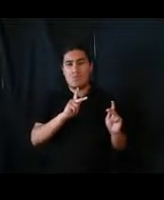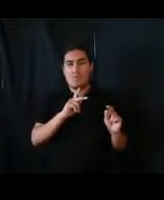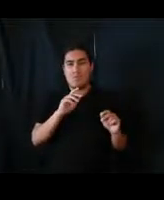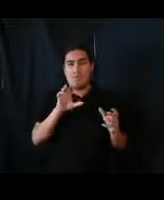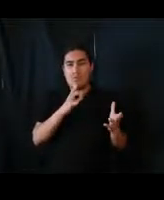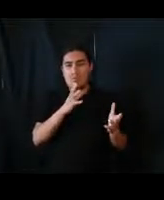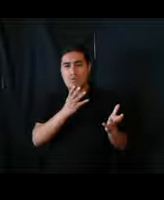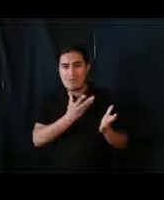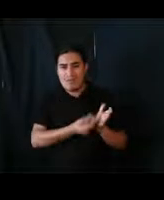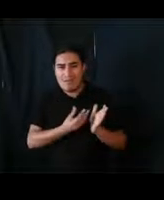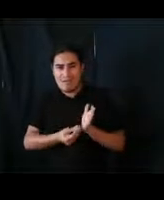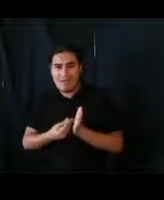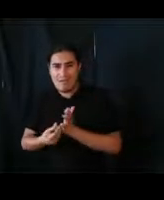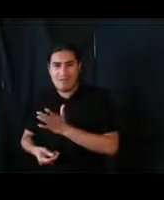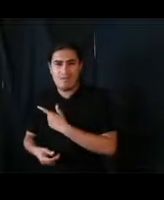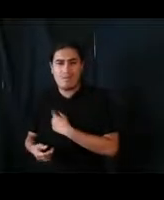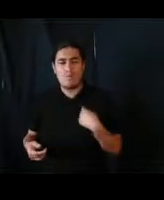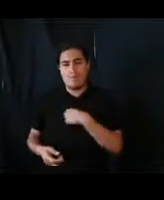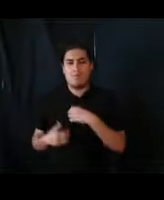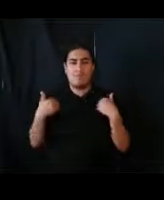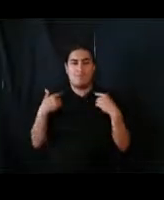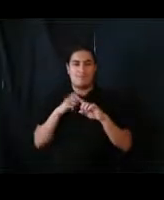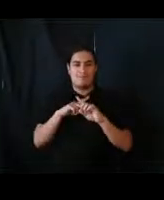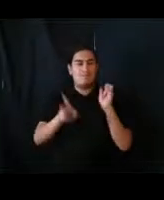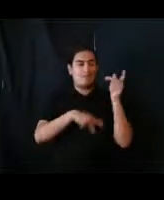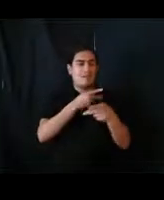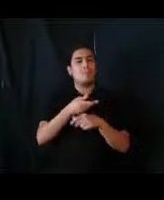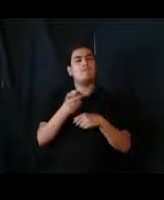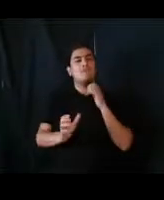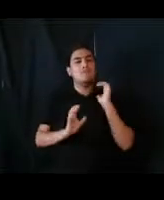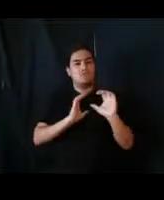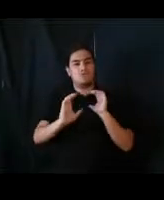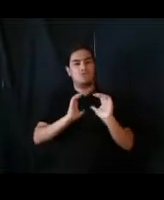dying we would be having a different kind of conversation